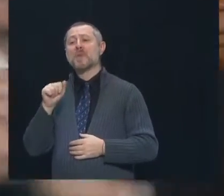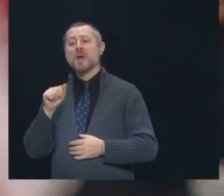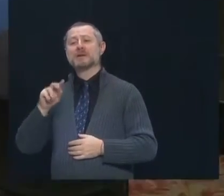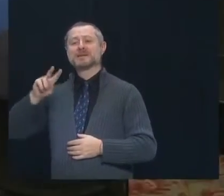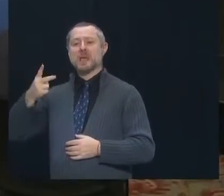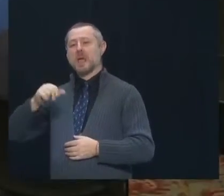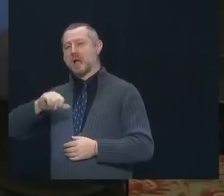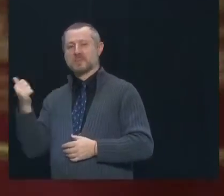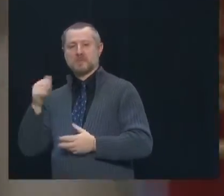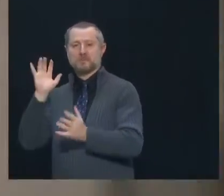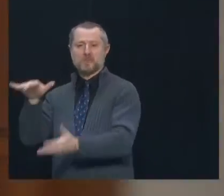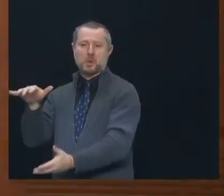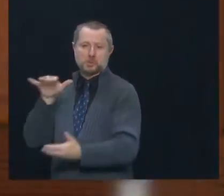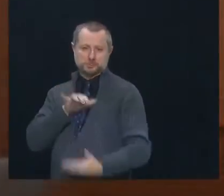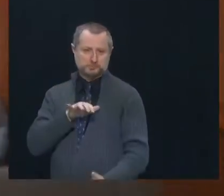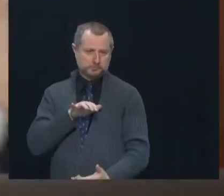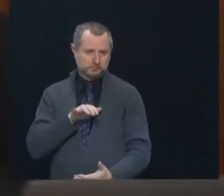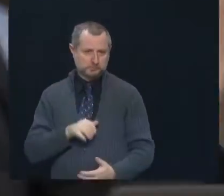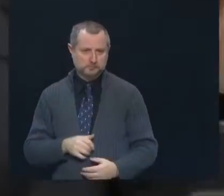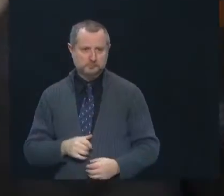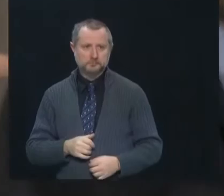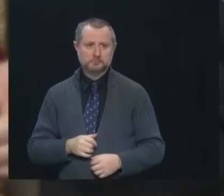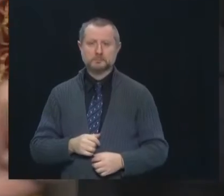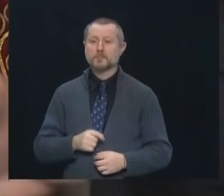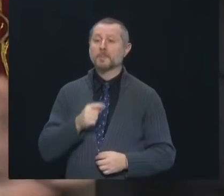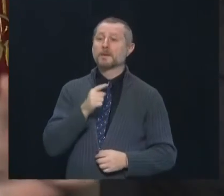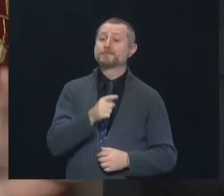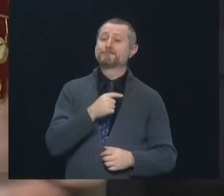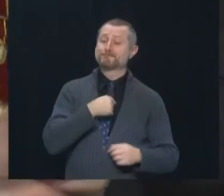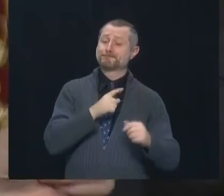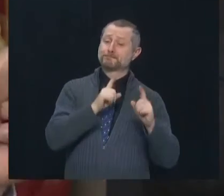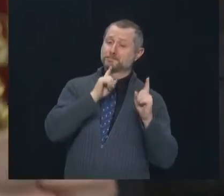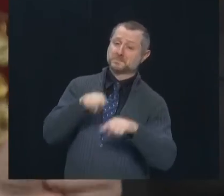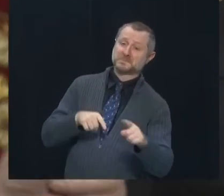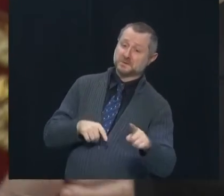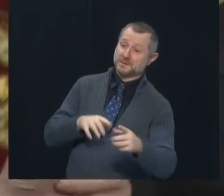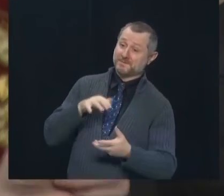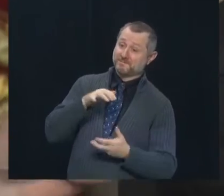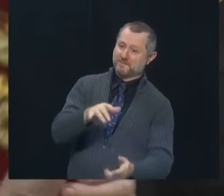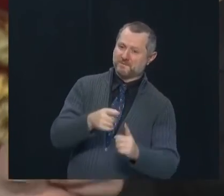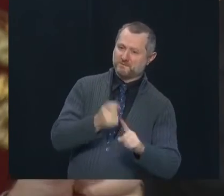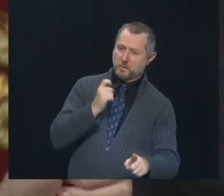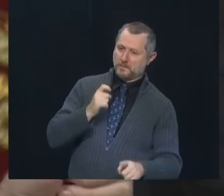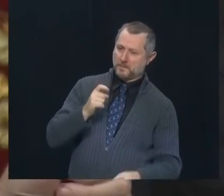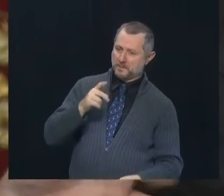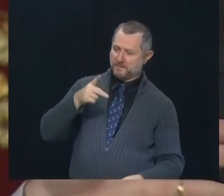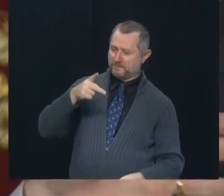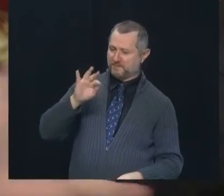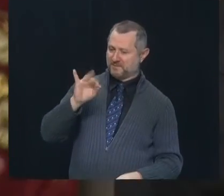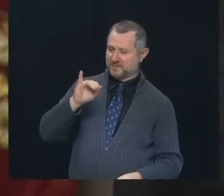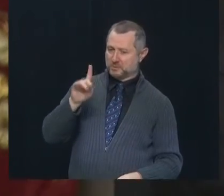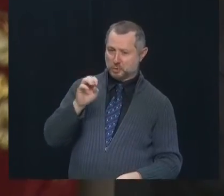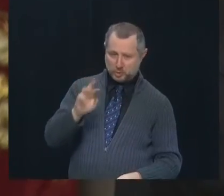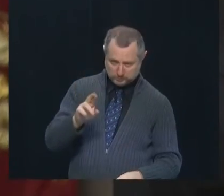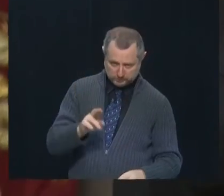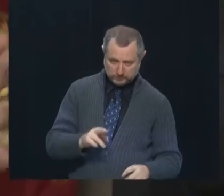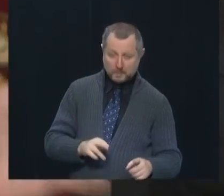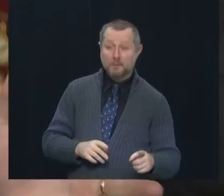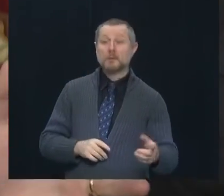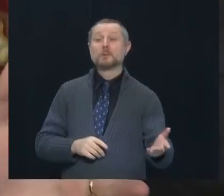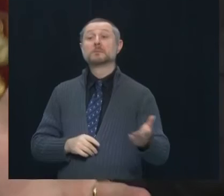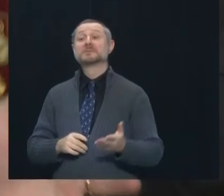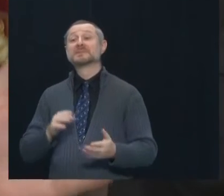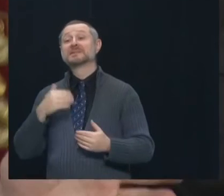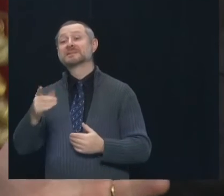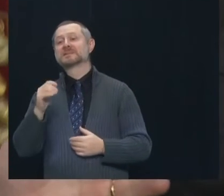the Pfizer, the first allocation of Pfizer vaccines. We expect additional allocations of Pfizer vaccine in December, and